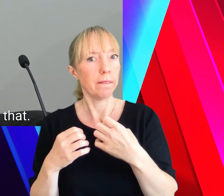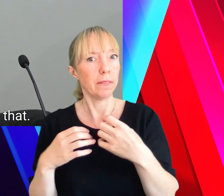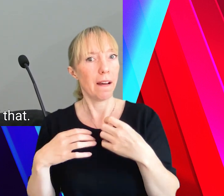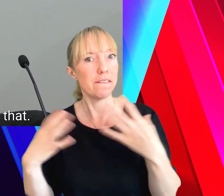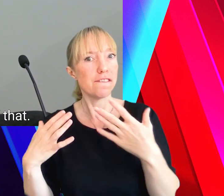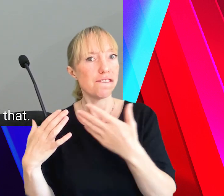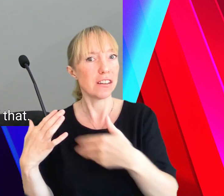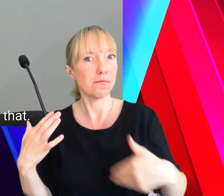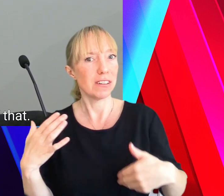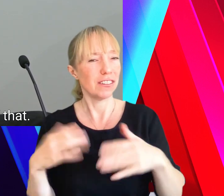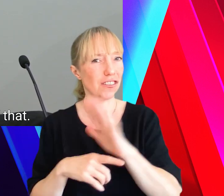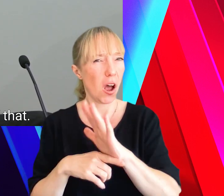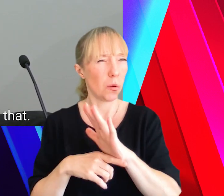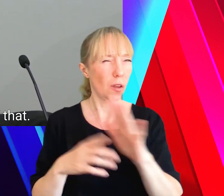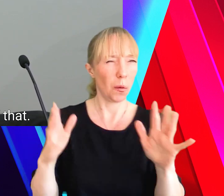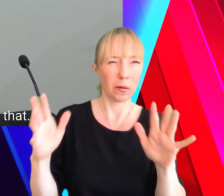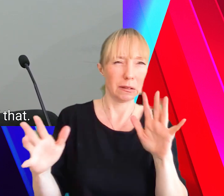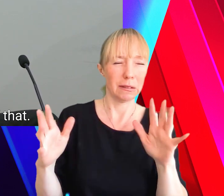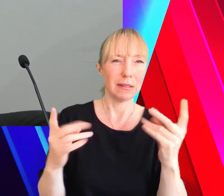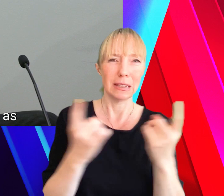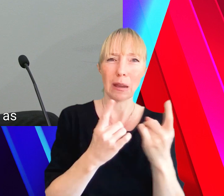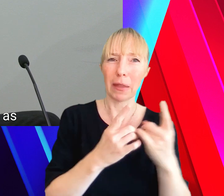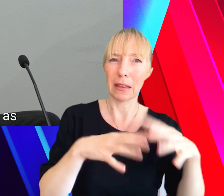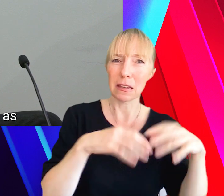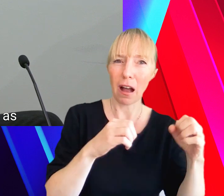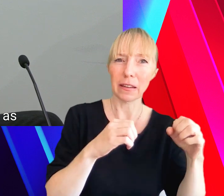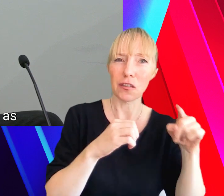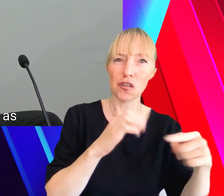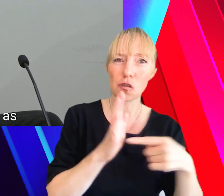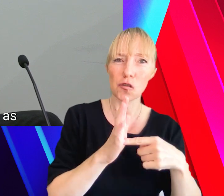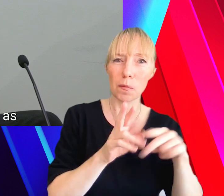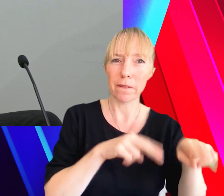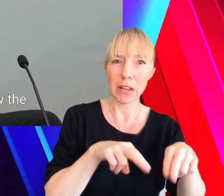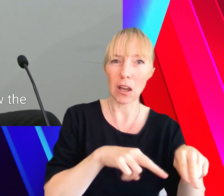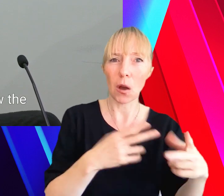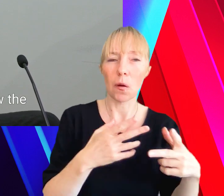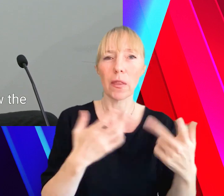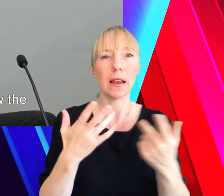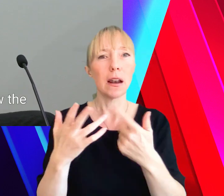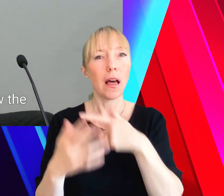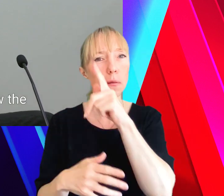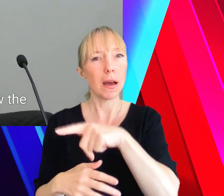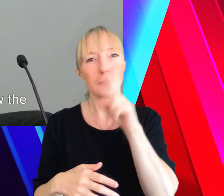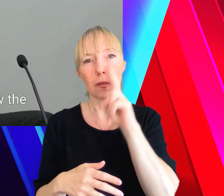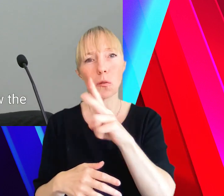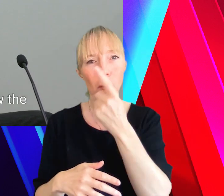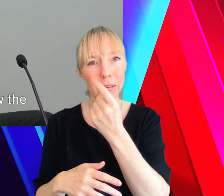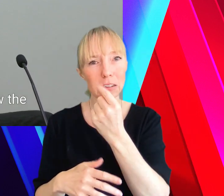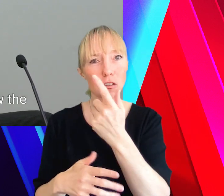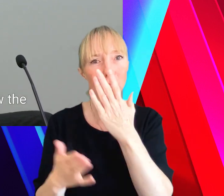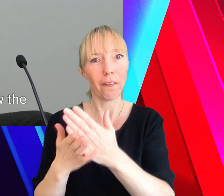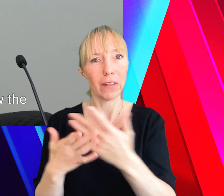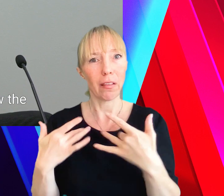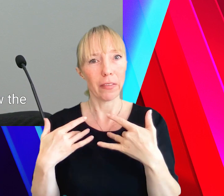like whispers about that being the sort of start of that. So I mean, that was something that started off as a YouTube video, and then someone